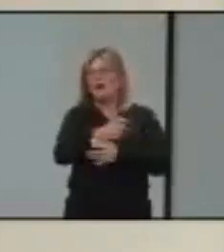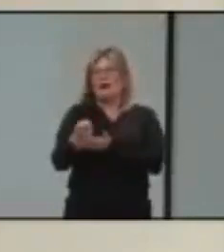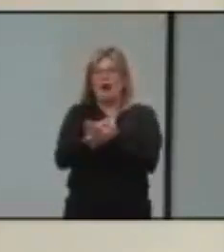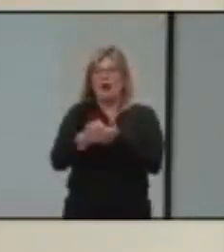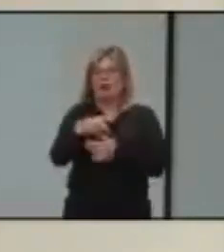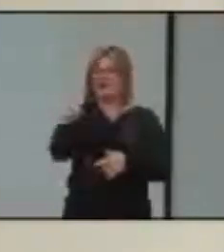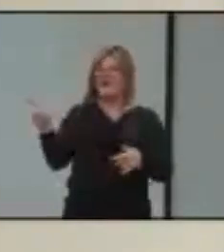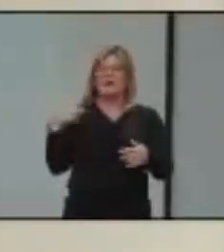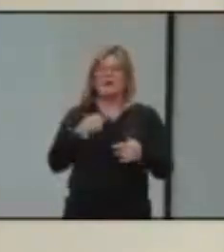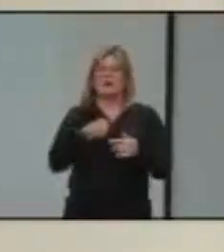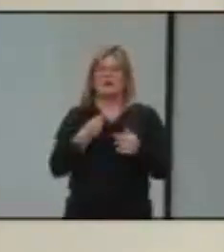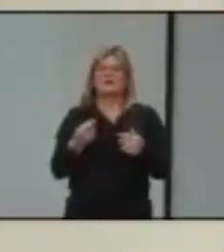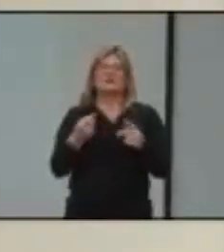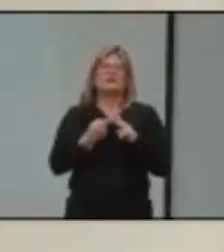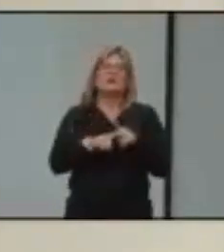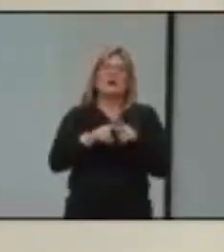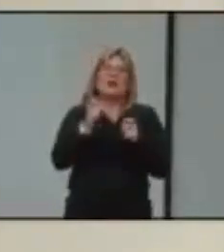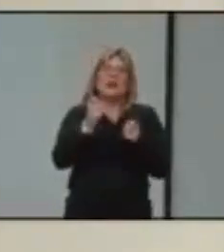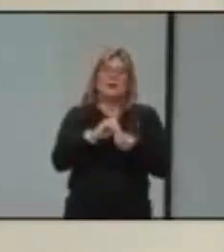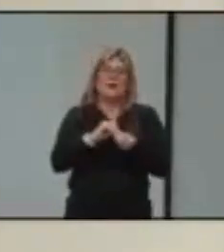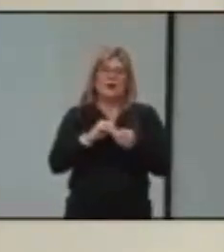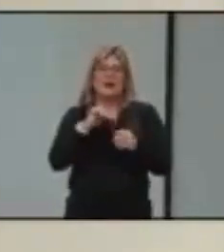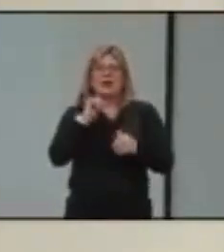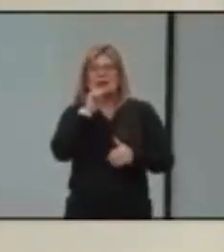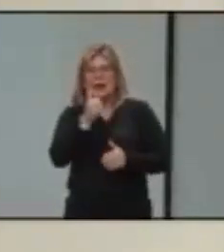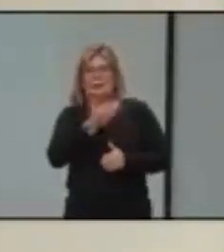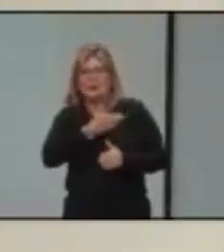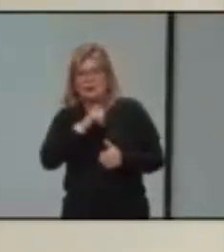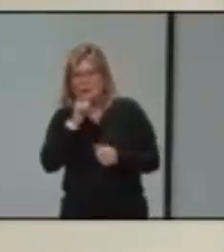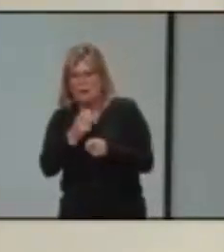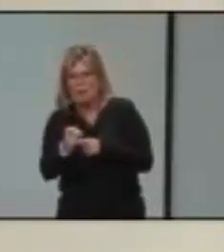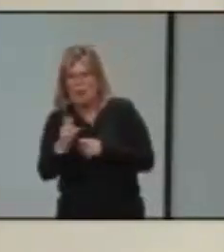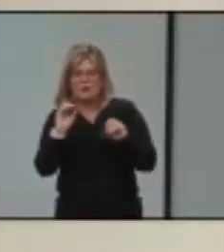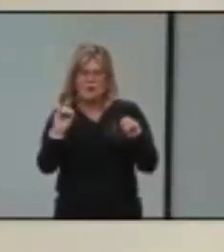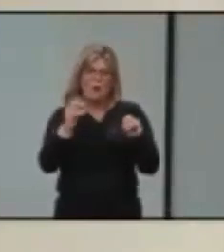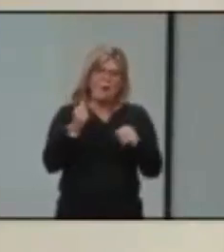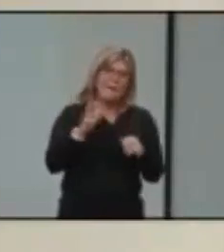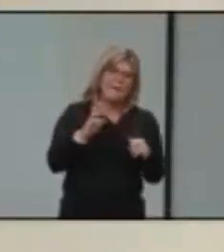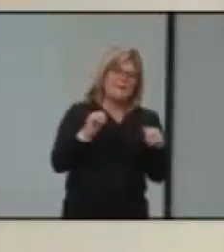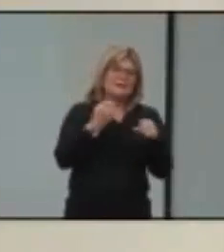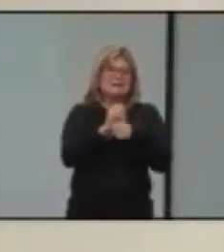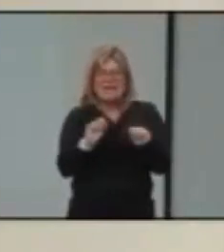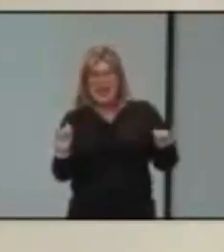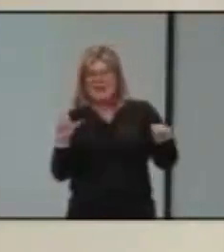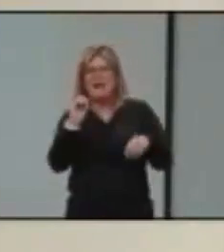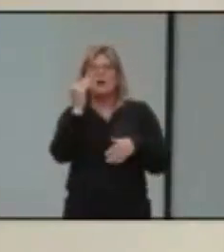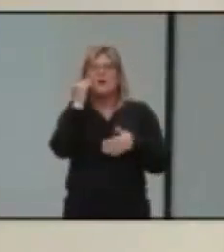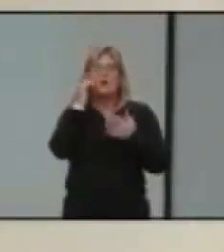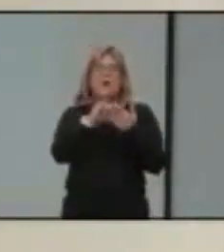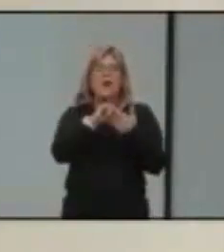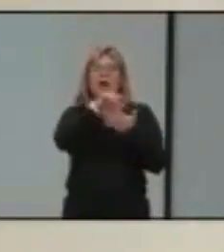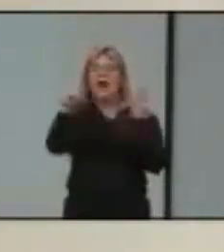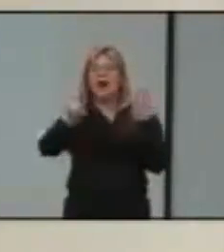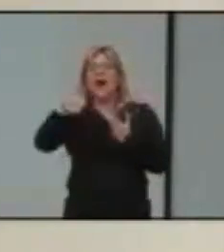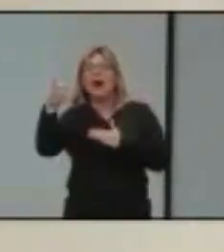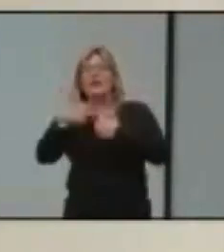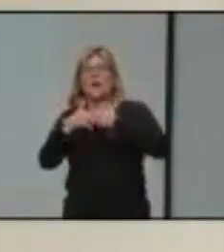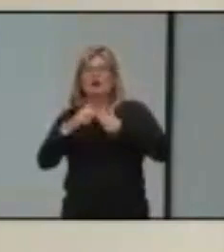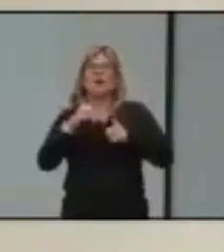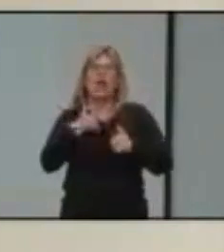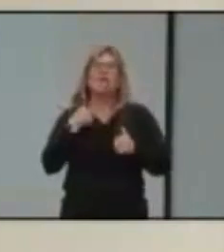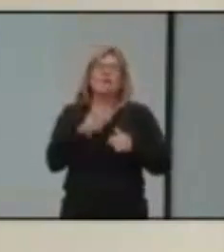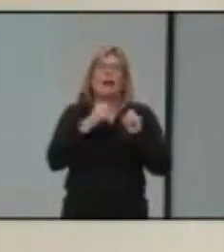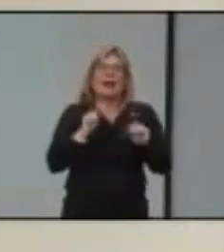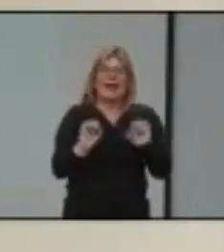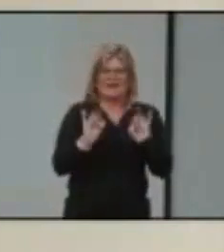room are lifted because they know that their baby isn't in harm's way. Their baby is safe. They know that the problem that we're having, we're